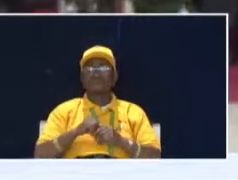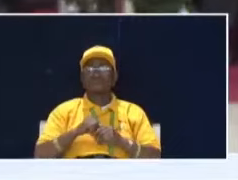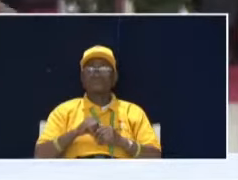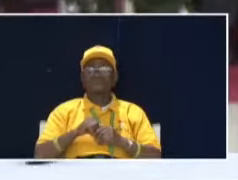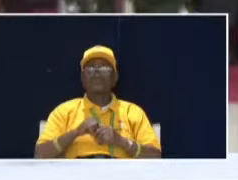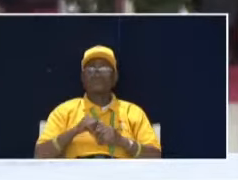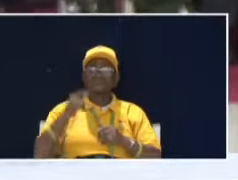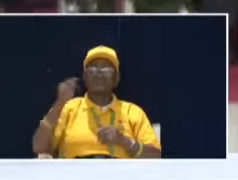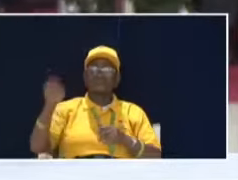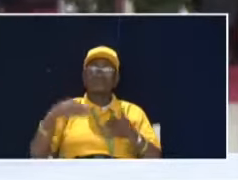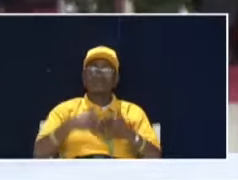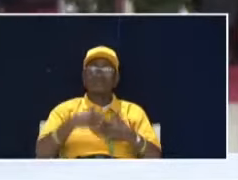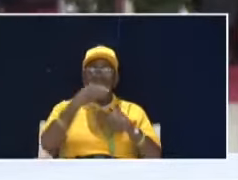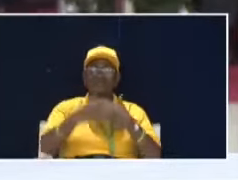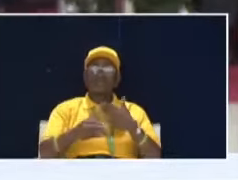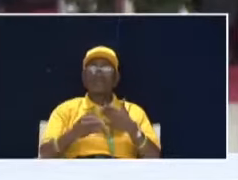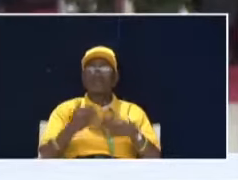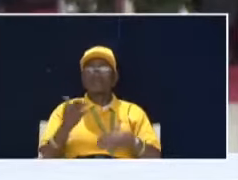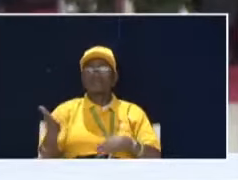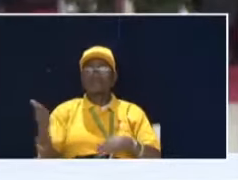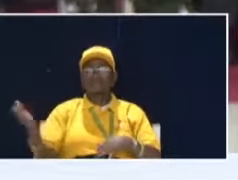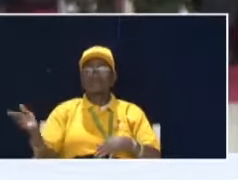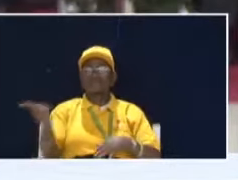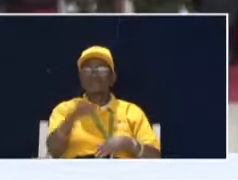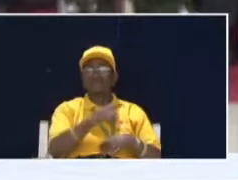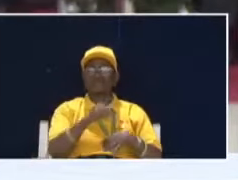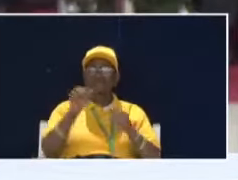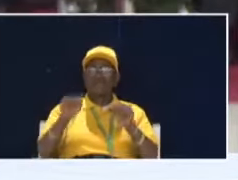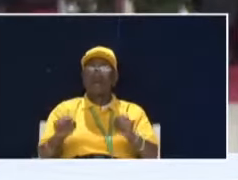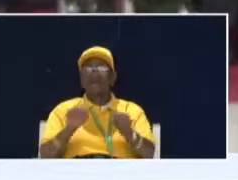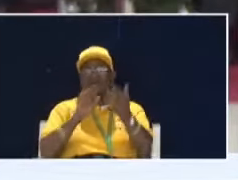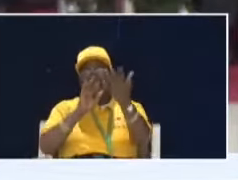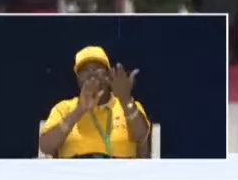the next thing you can expect